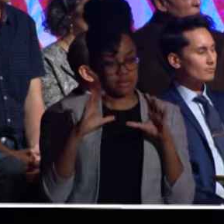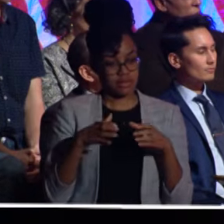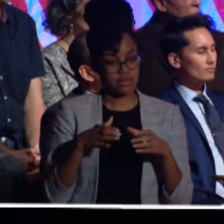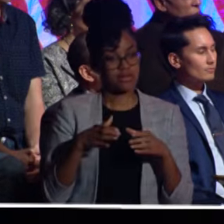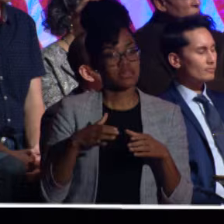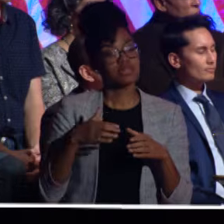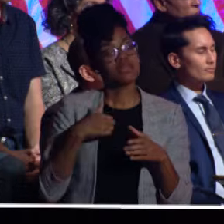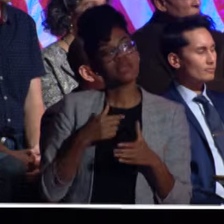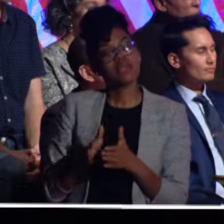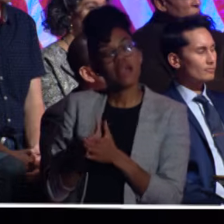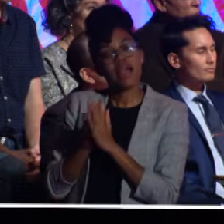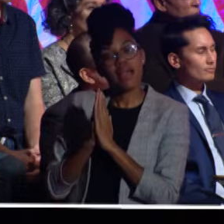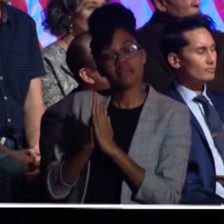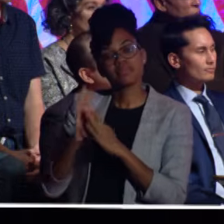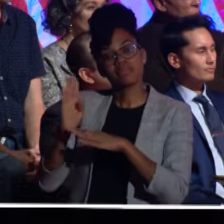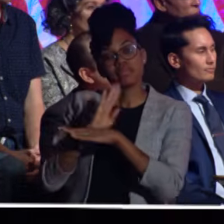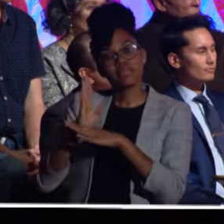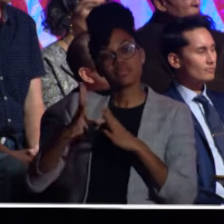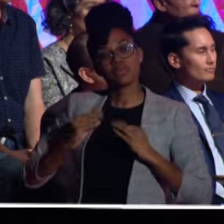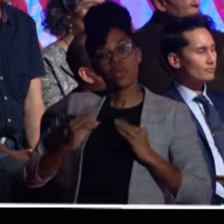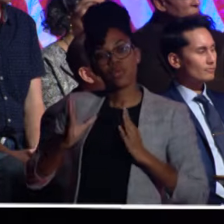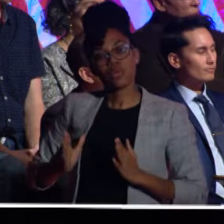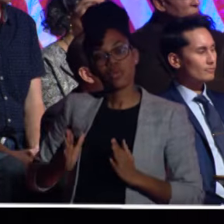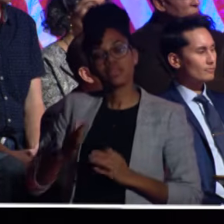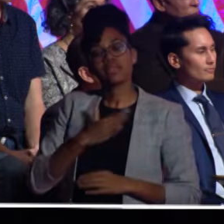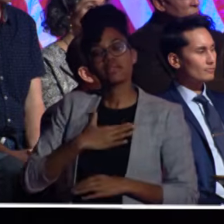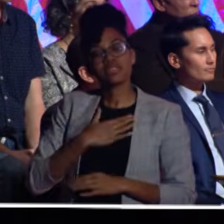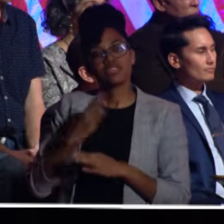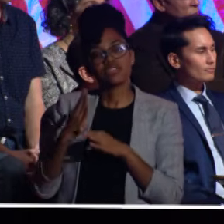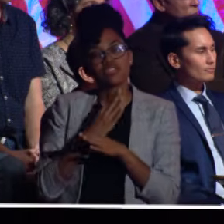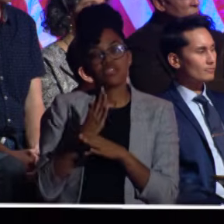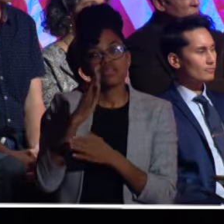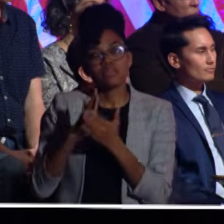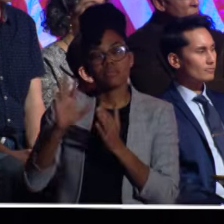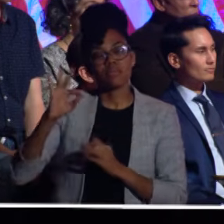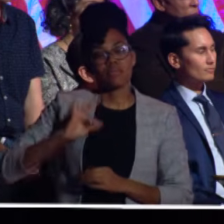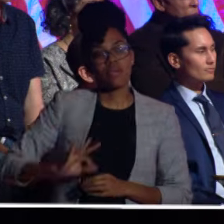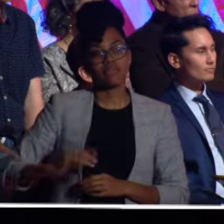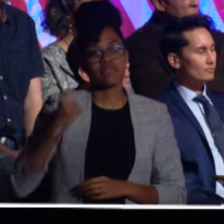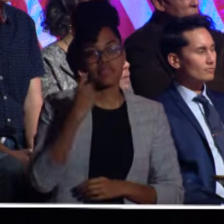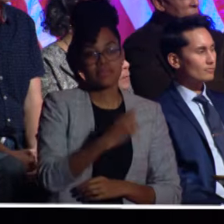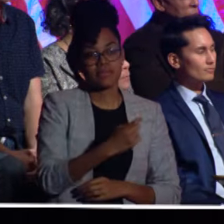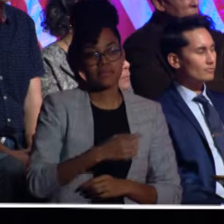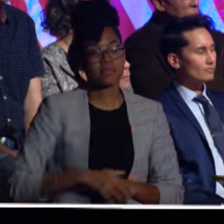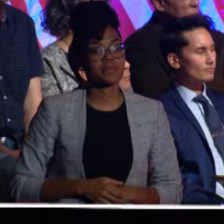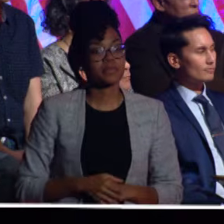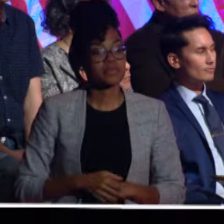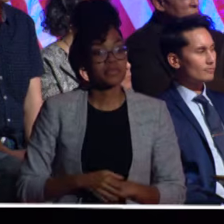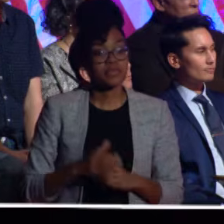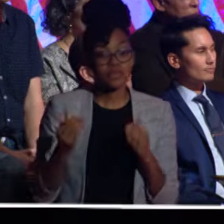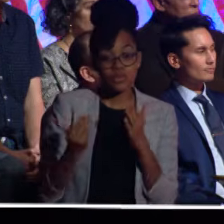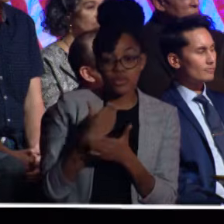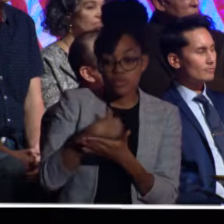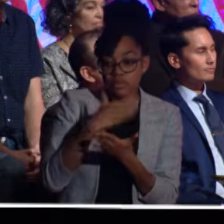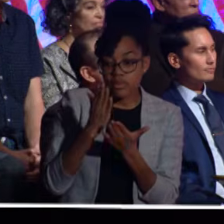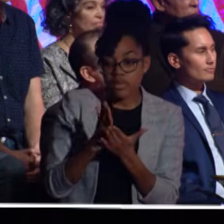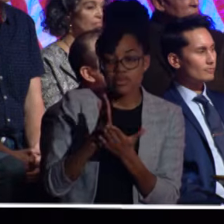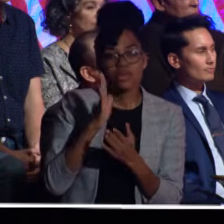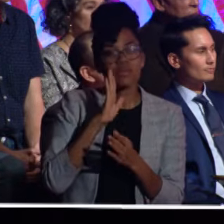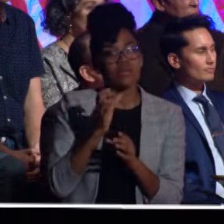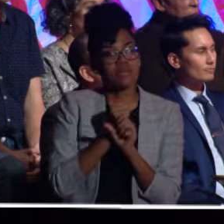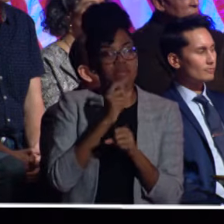our commercial property owners to share some of the upside. With this budget, we will capture more from commercial real